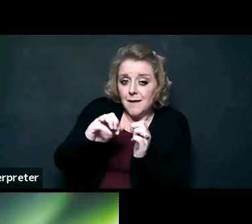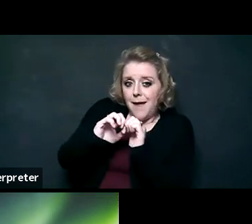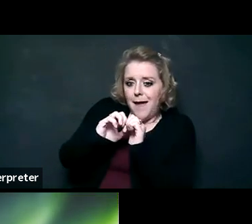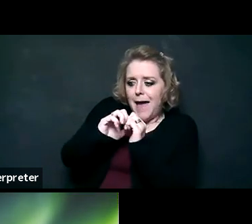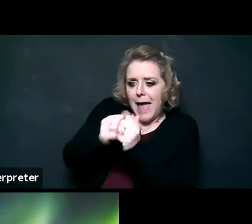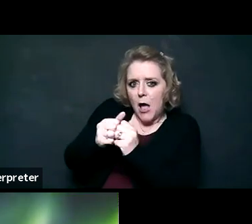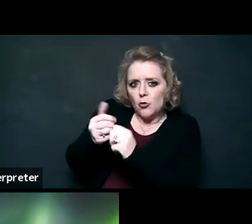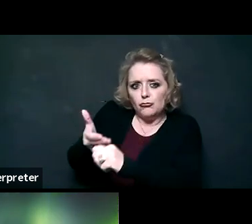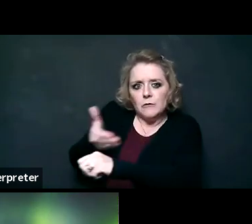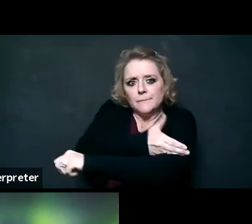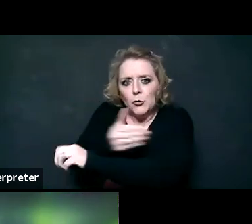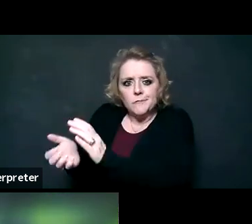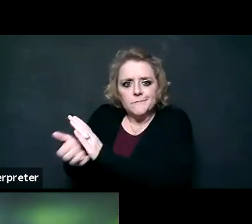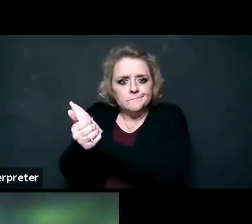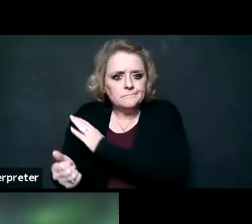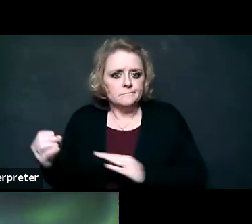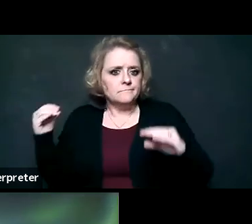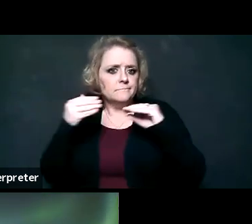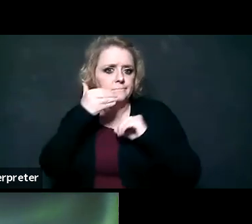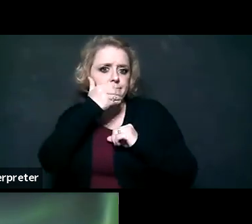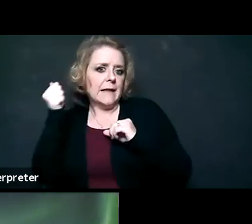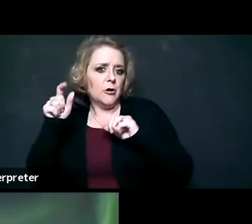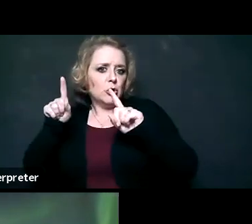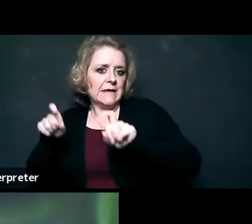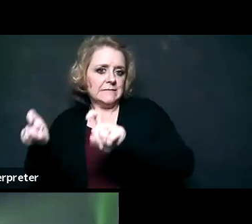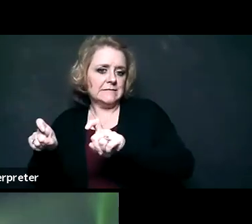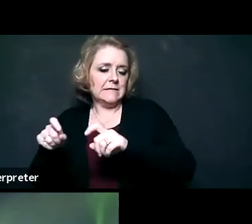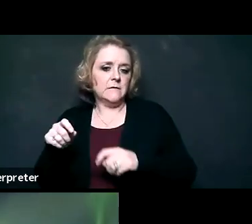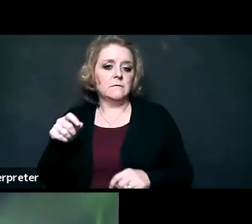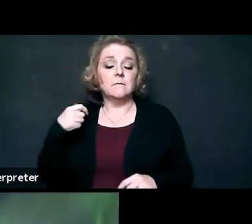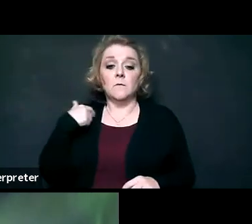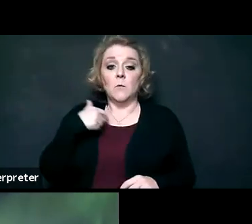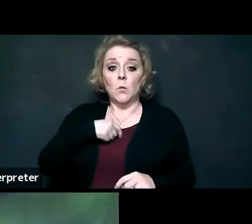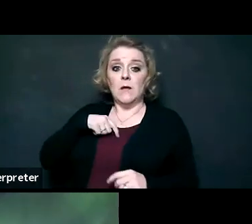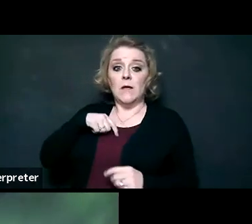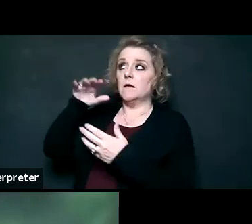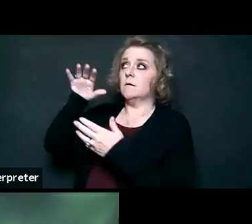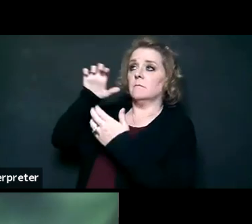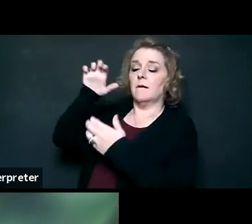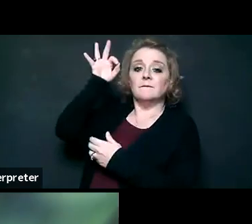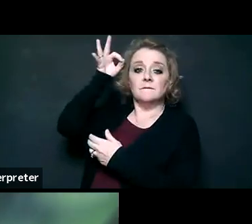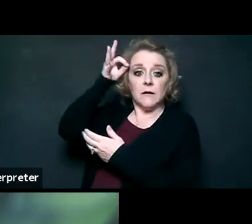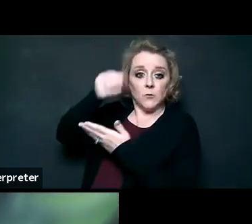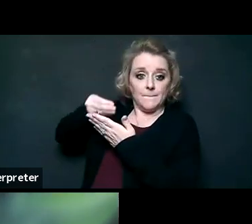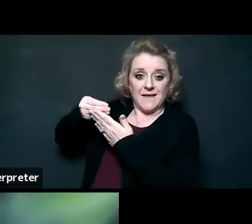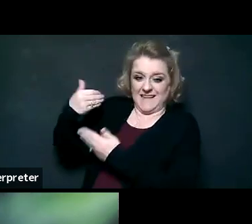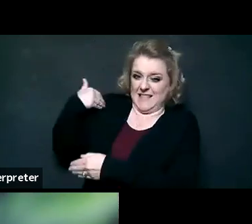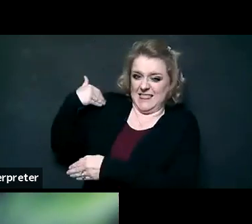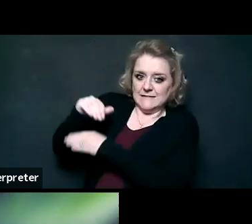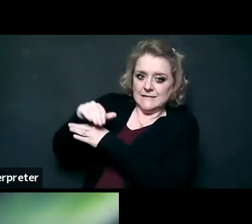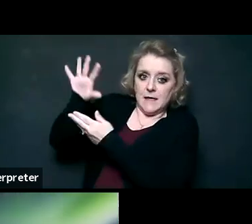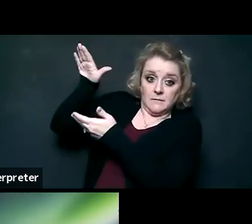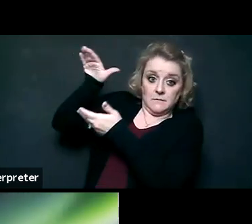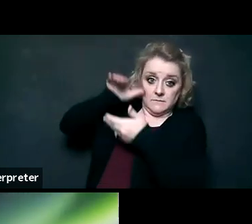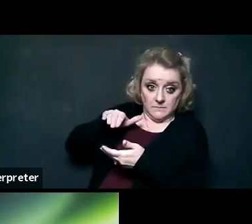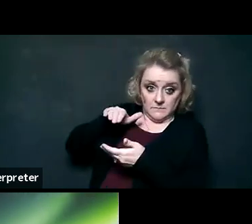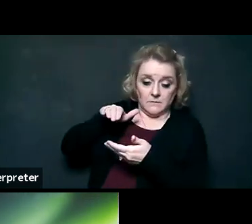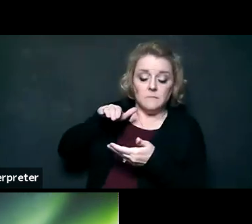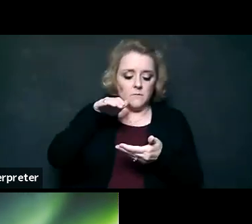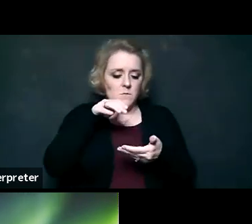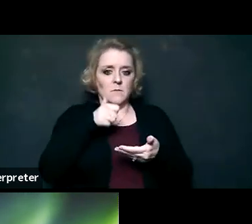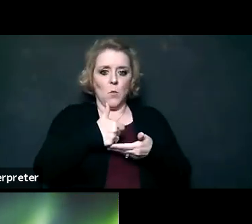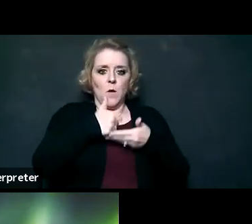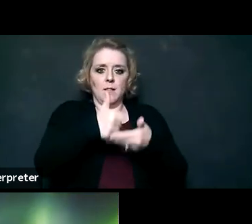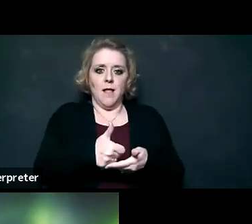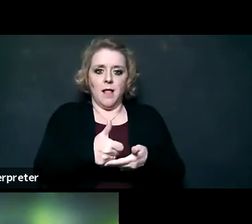enhance testing capabilities. We accepted some federal dollars last night that will help us with that. Testing is not